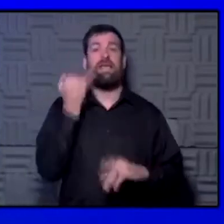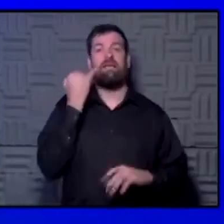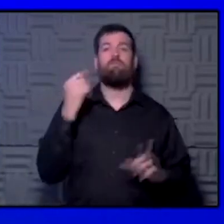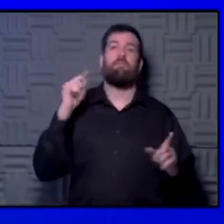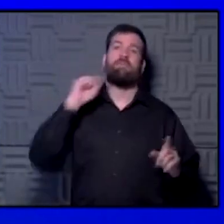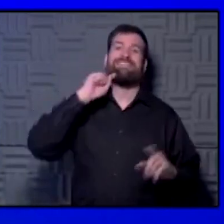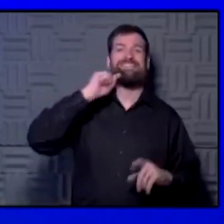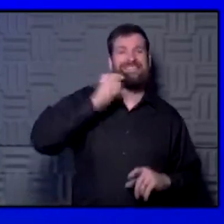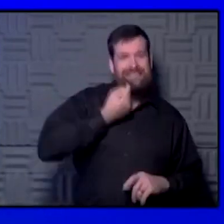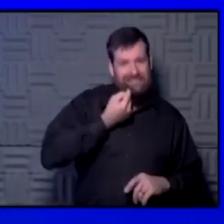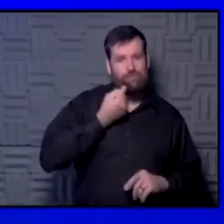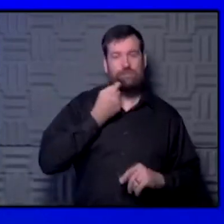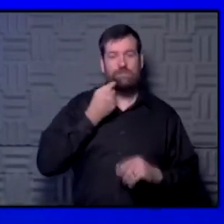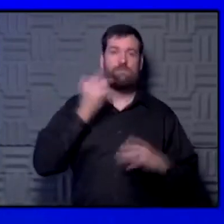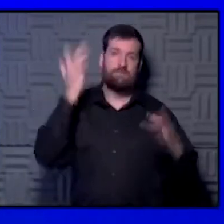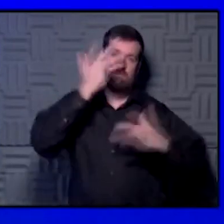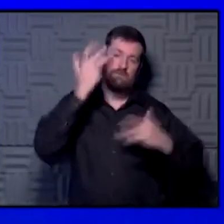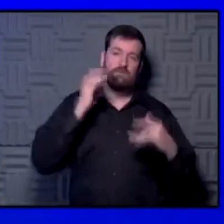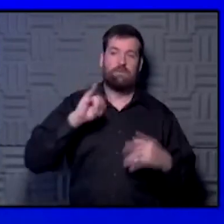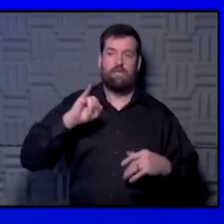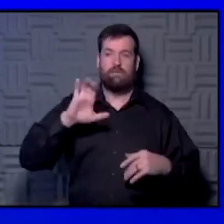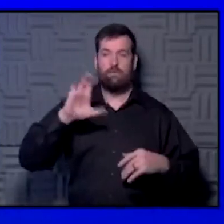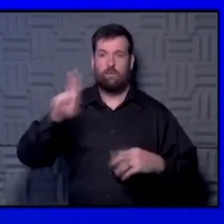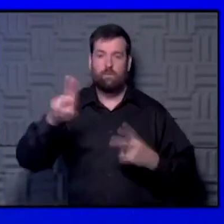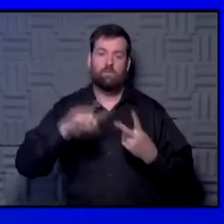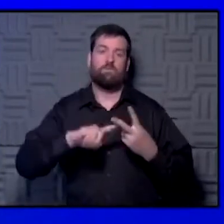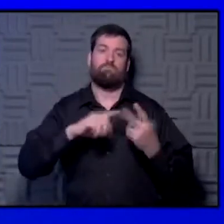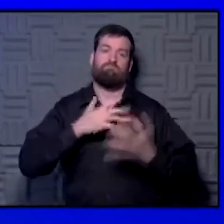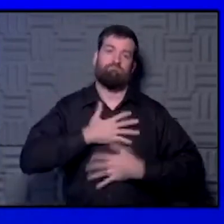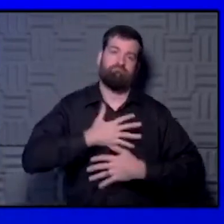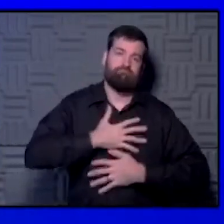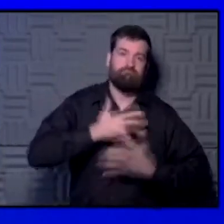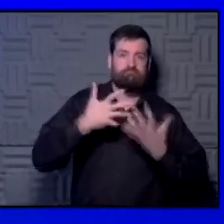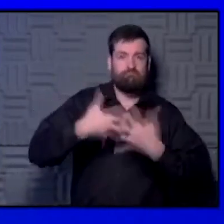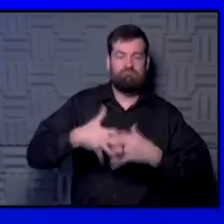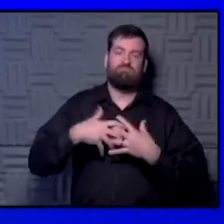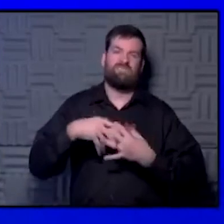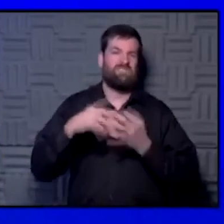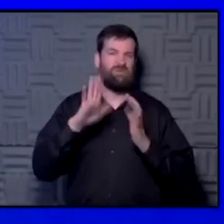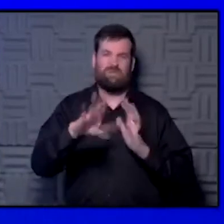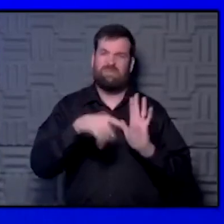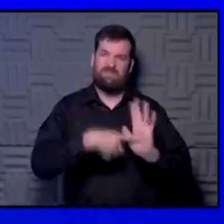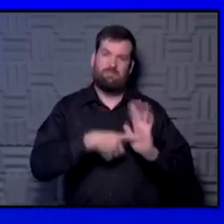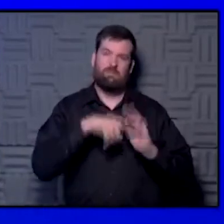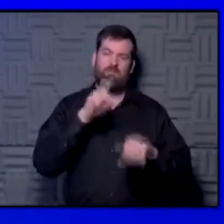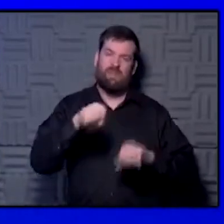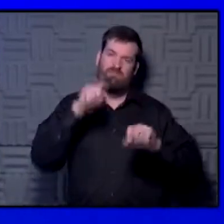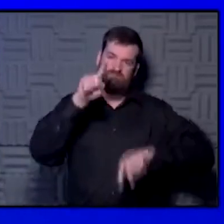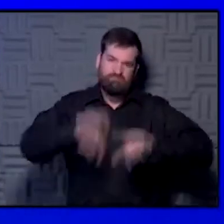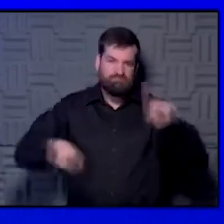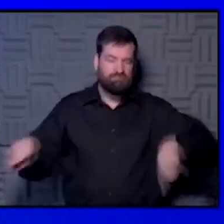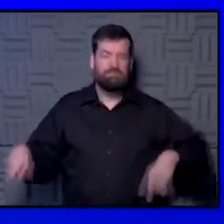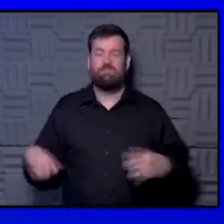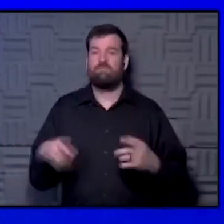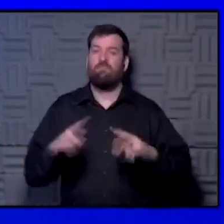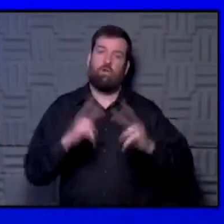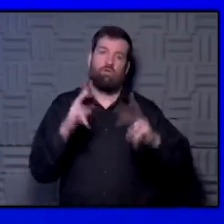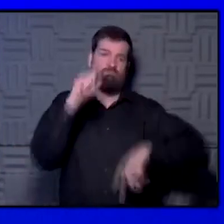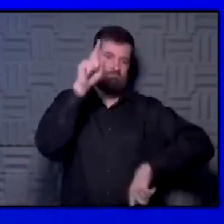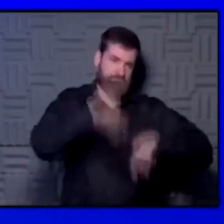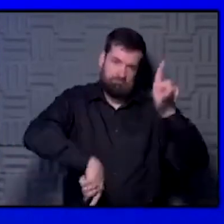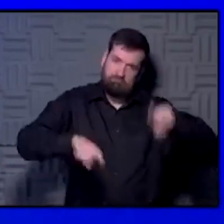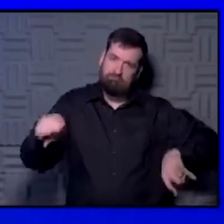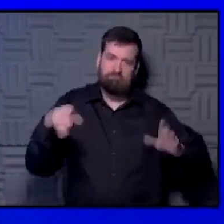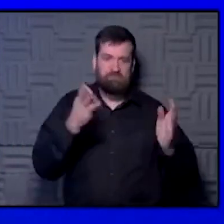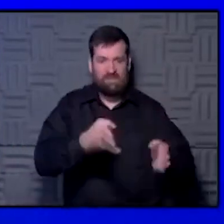critical illness and were in the ICU, you were intubated. Those symptoms can range, and a lot of this is going to be individual. I've seen